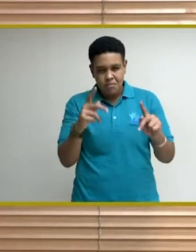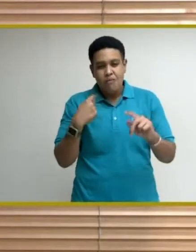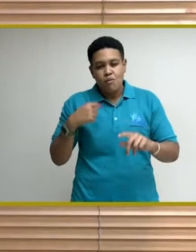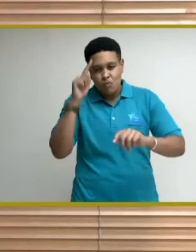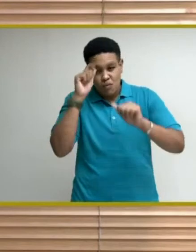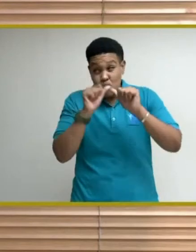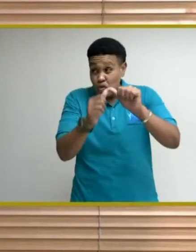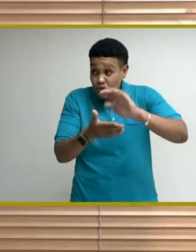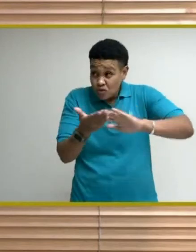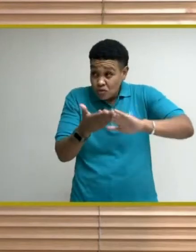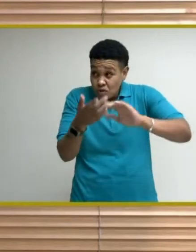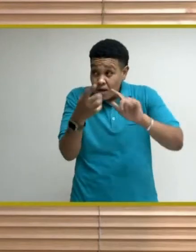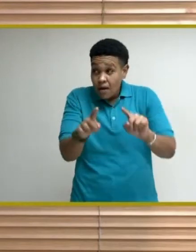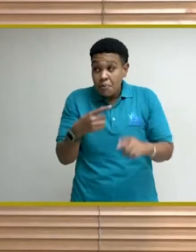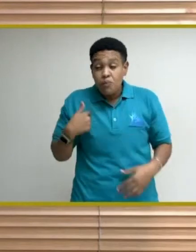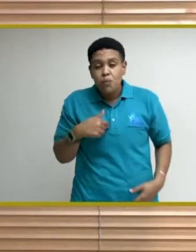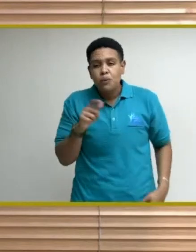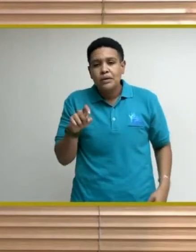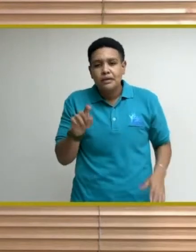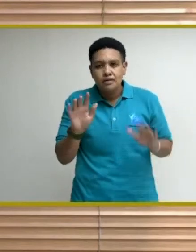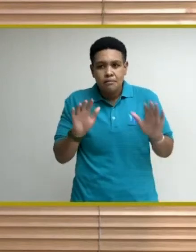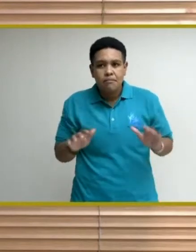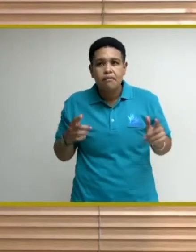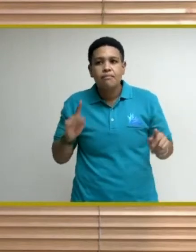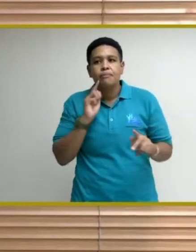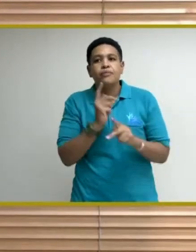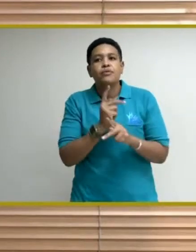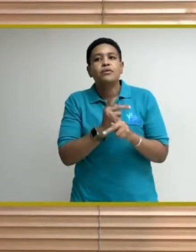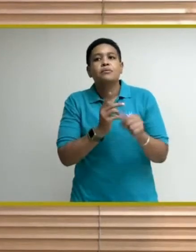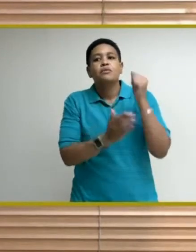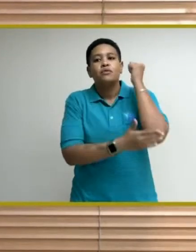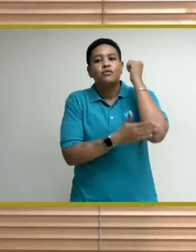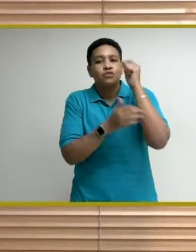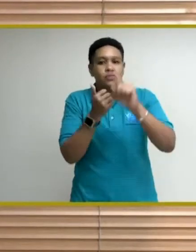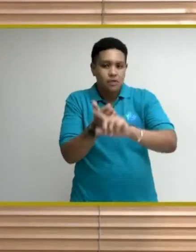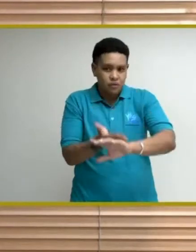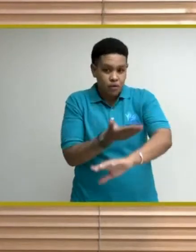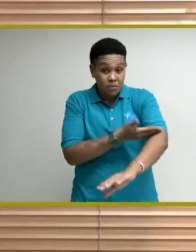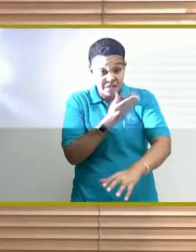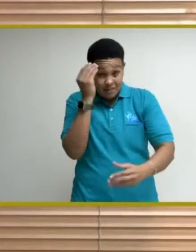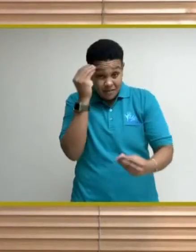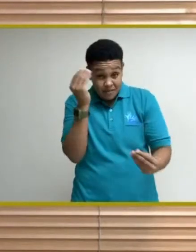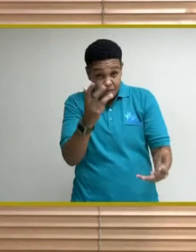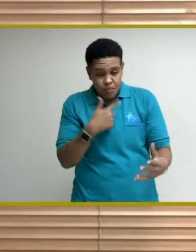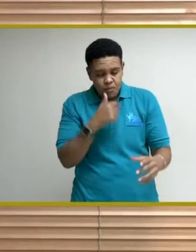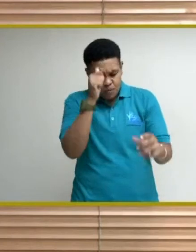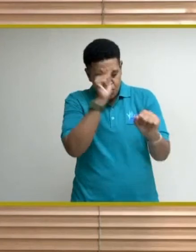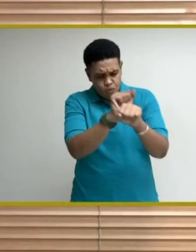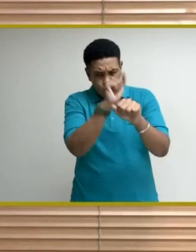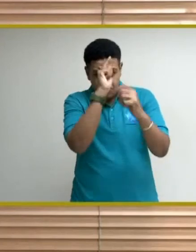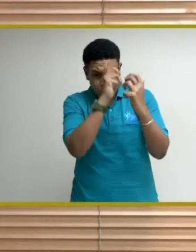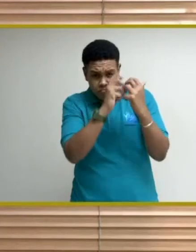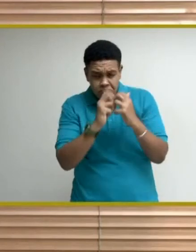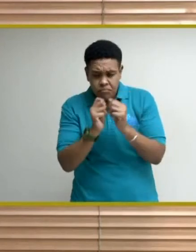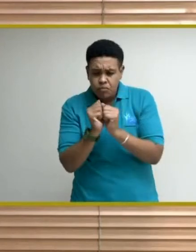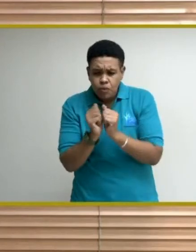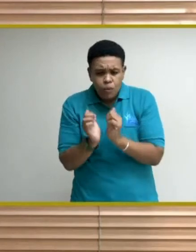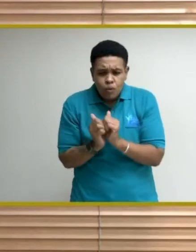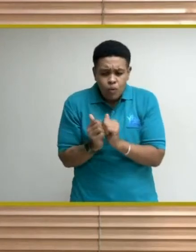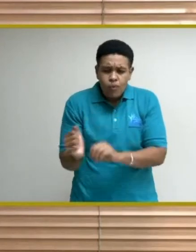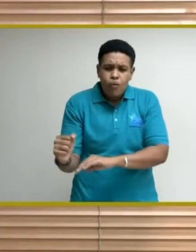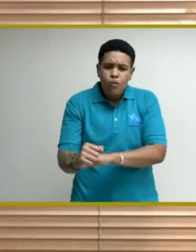continue as needed to keep the country updated and informed as we work together to overcome